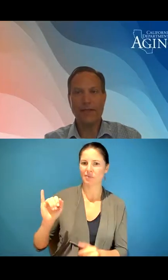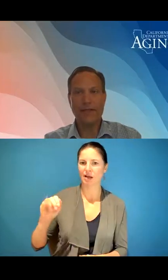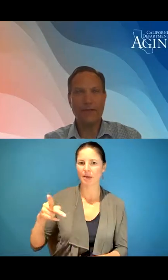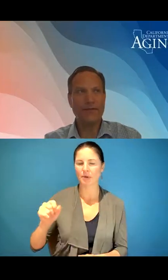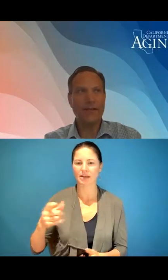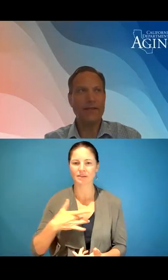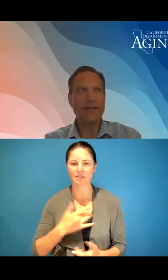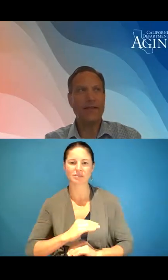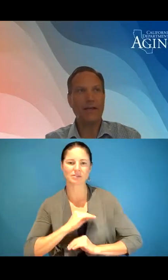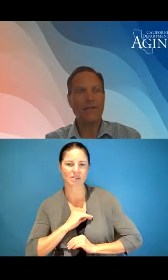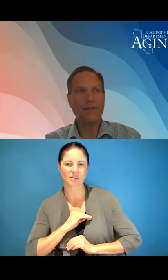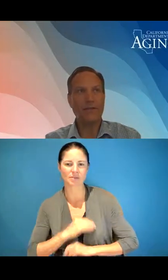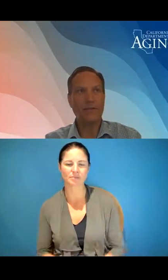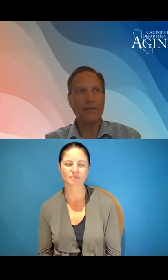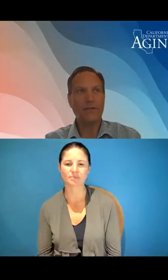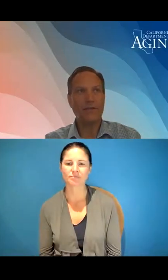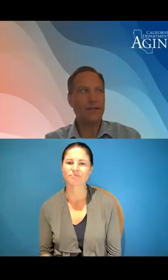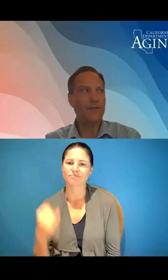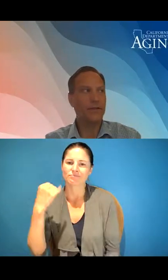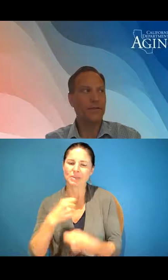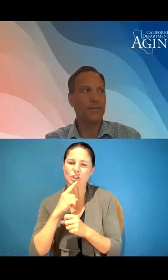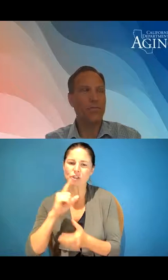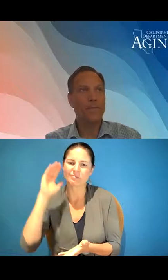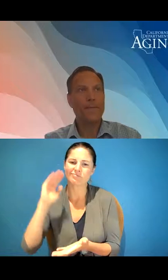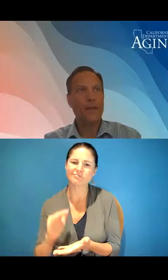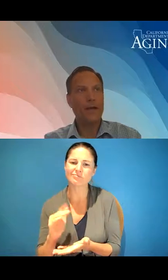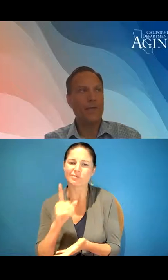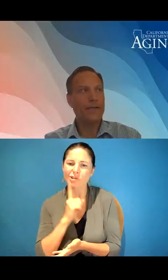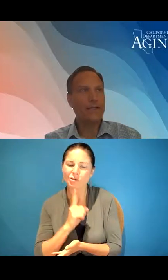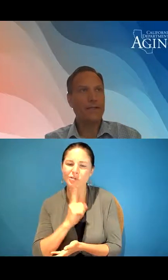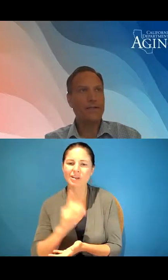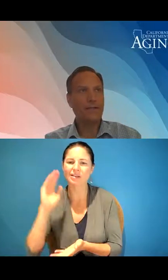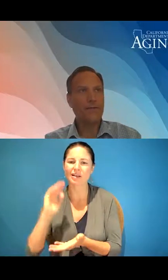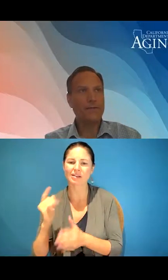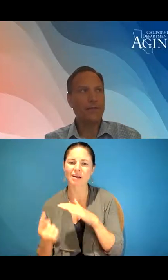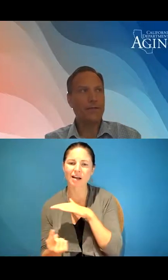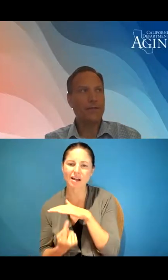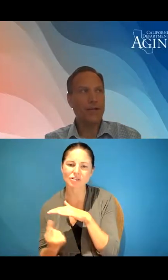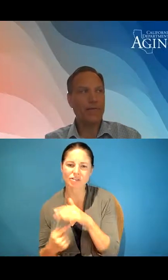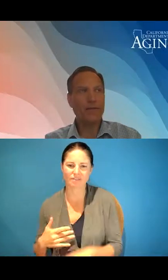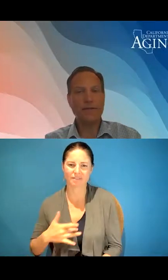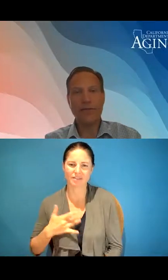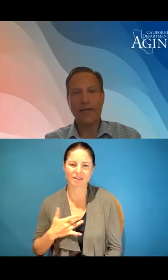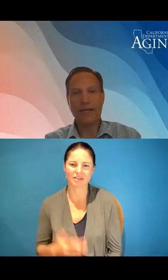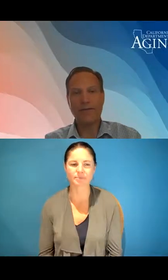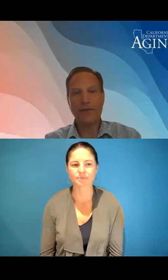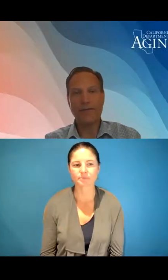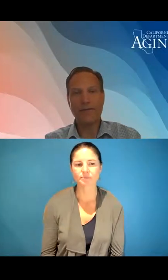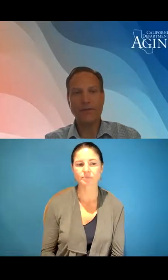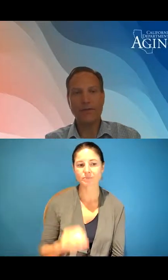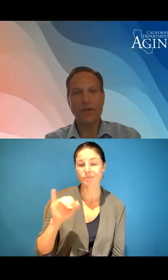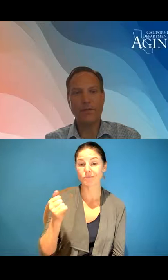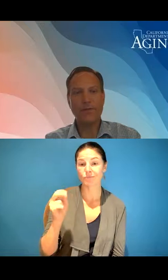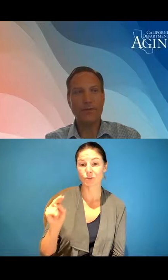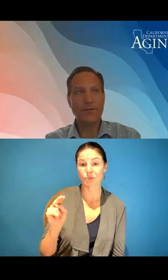of alleviating feelings of loneliness and isolation. We did successfully in January deploy